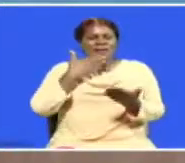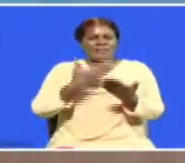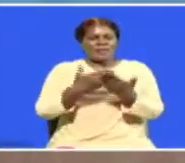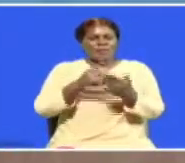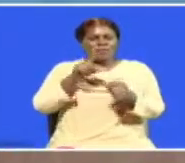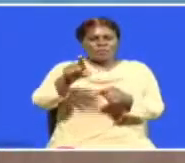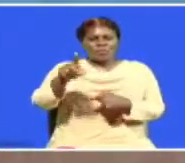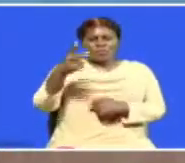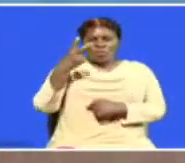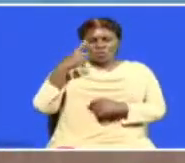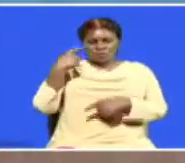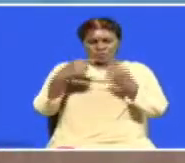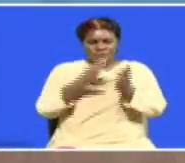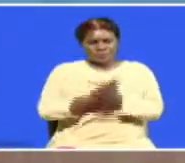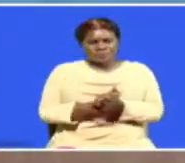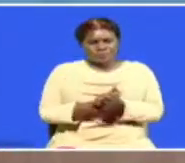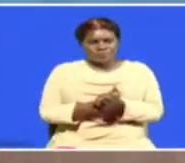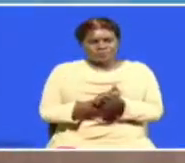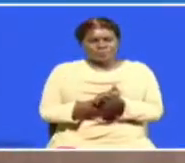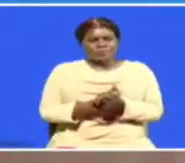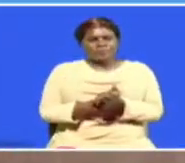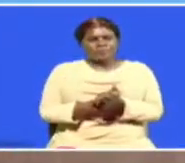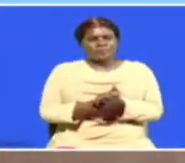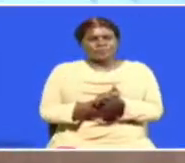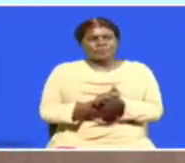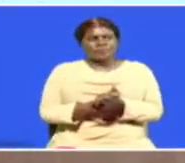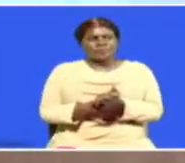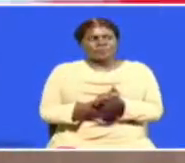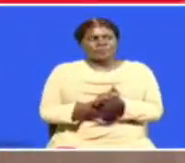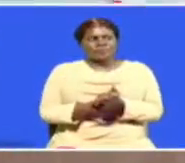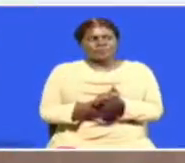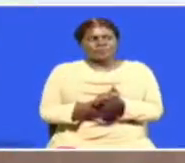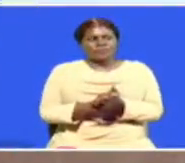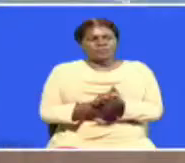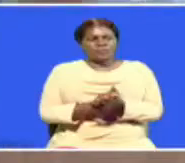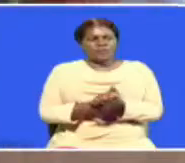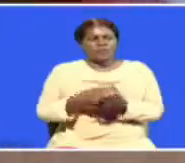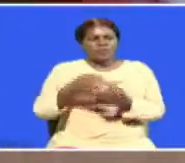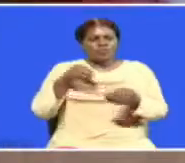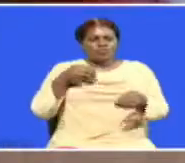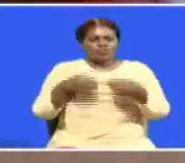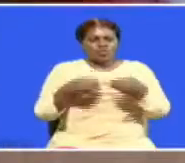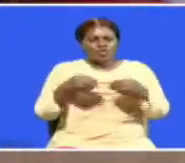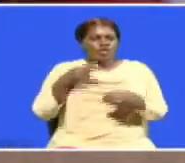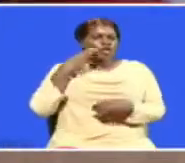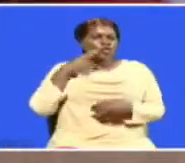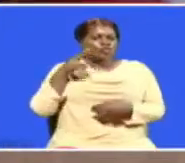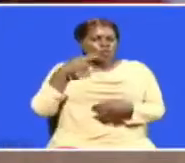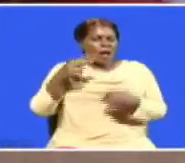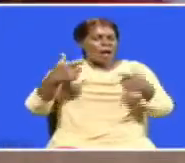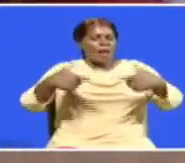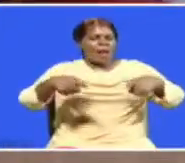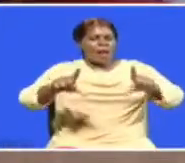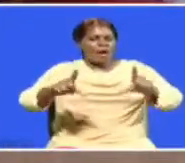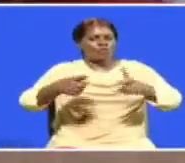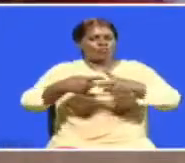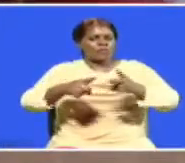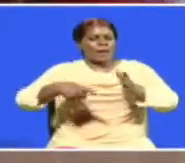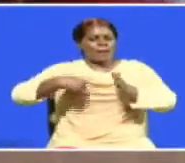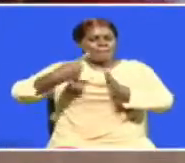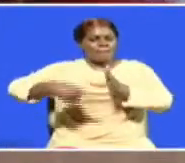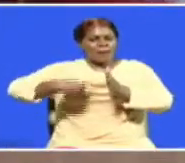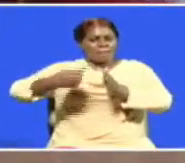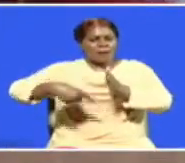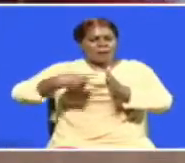for staying with KTN Prime. To sweeten things, the Olepito and Busia sugar factories have been given the green light to resume